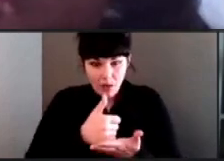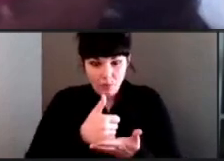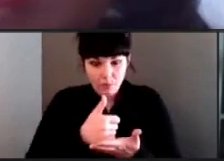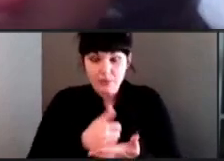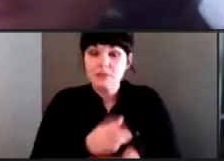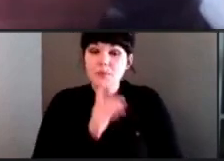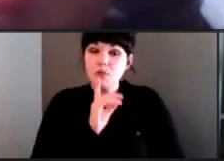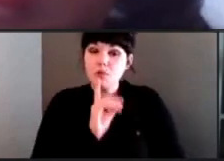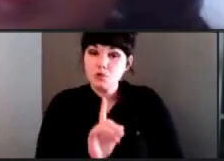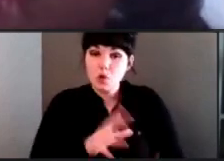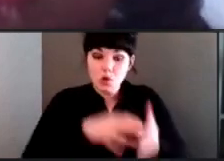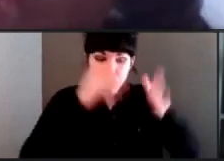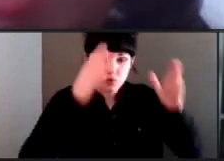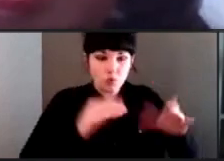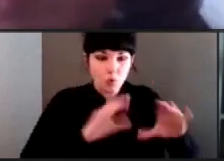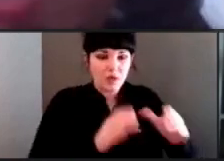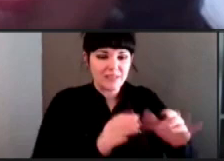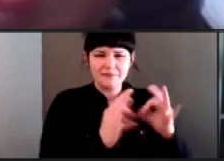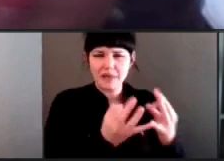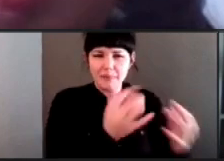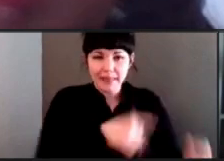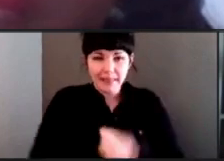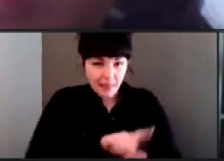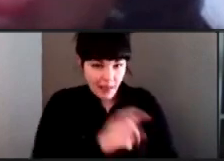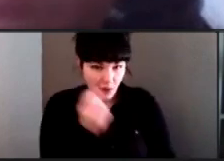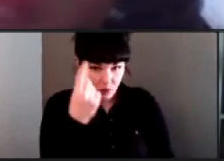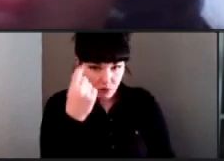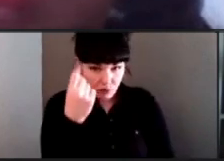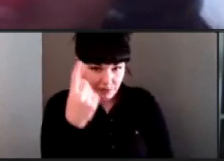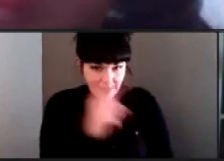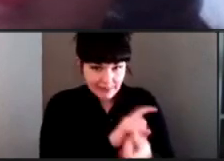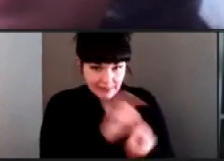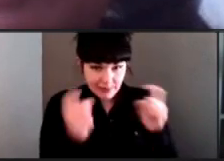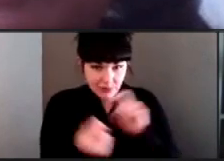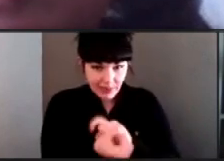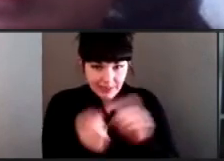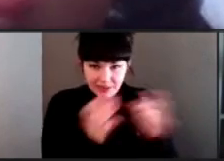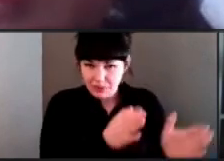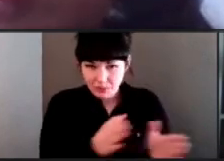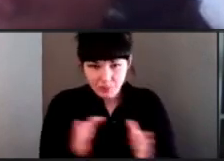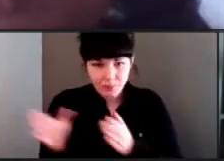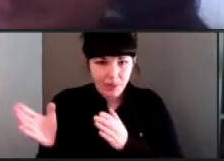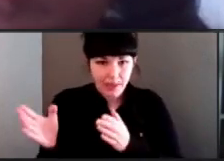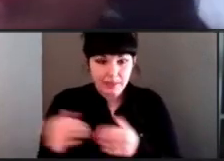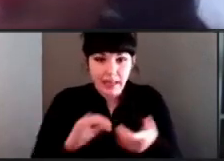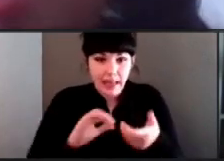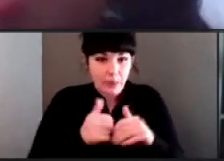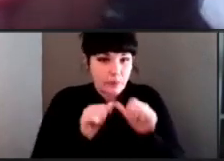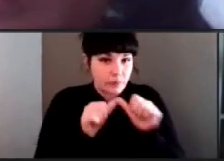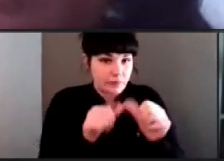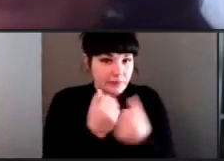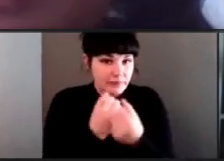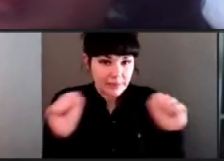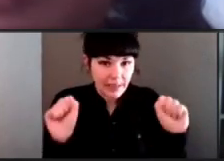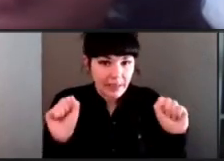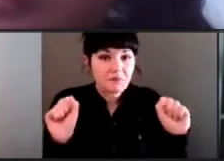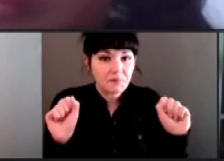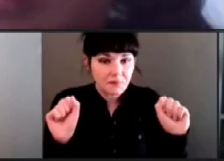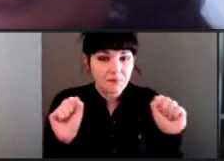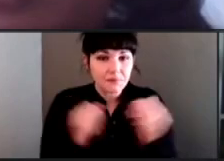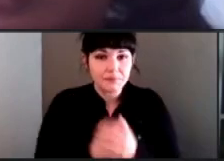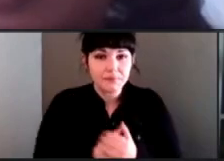and what types of things will be expected in terms of safety. And then just also helping people